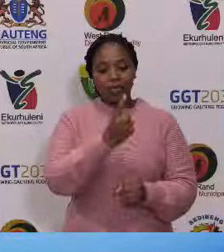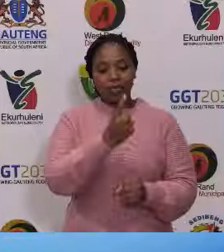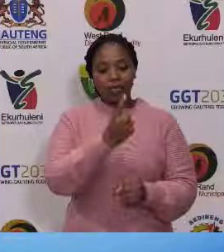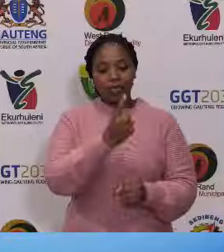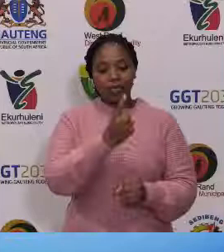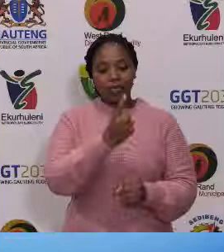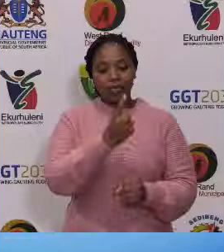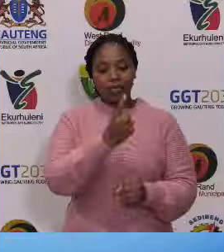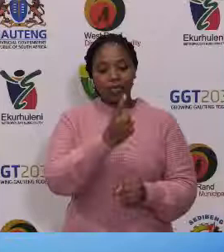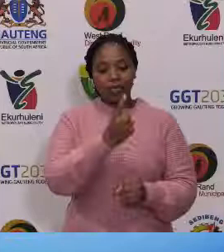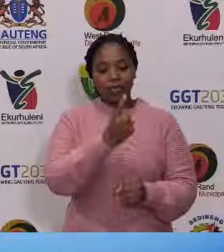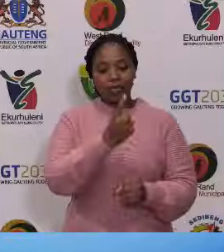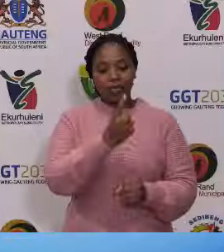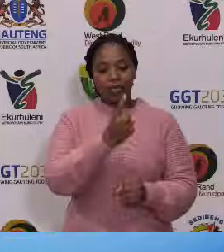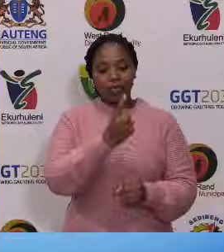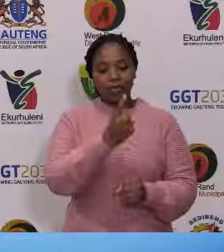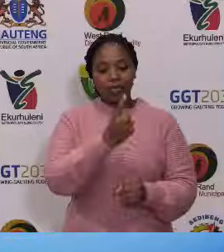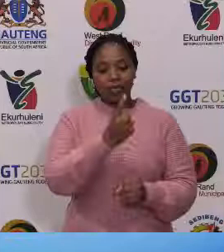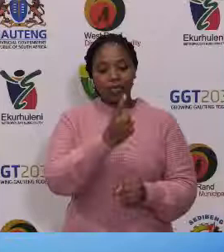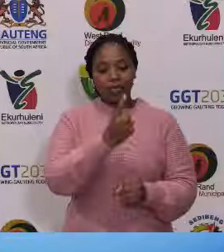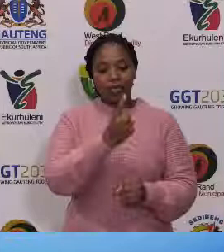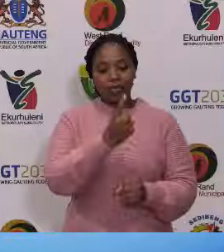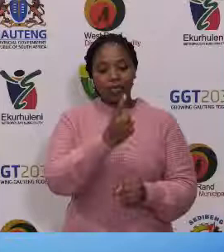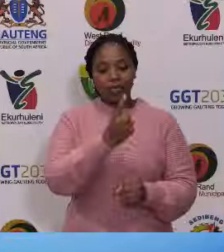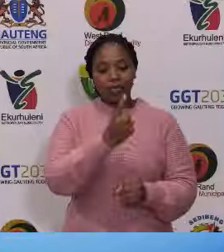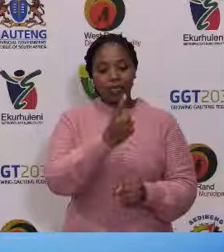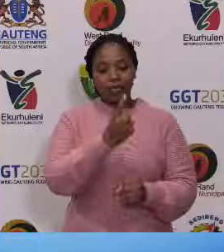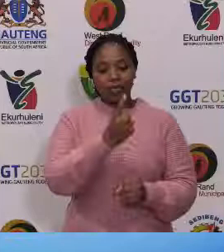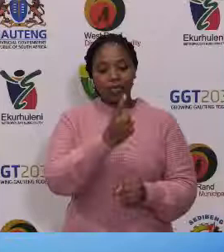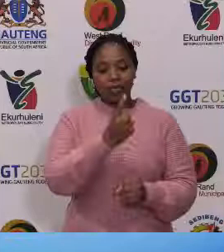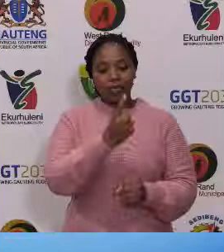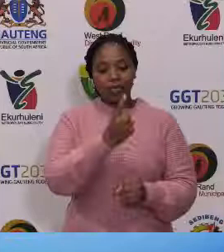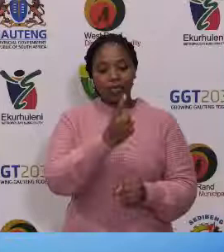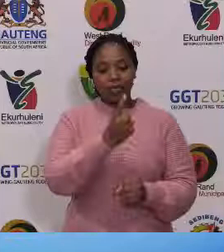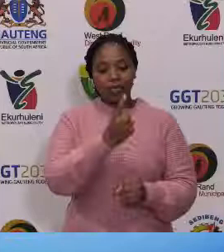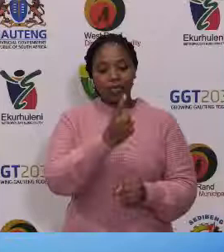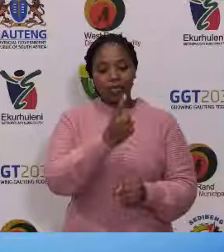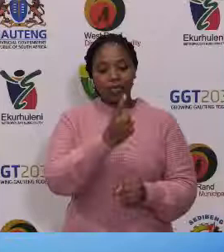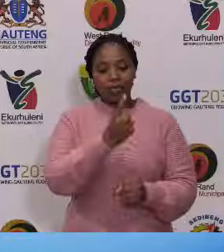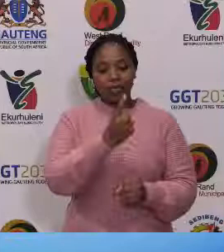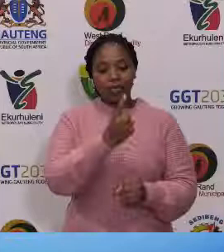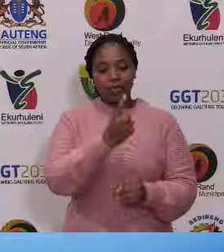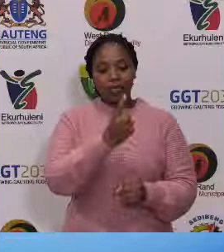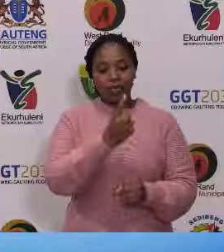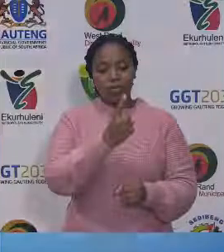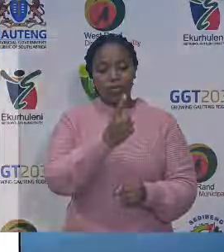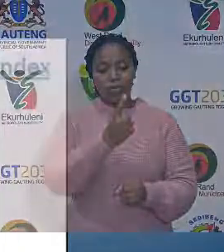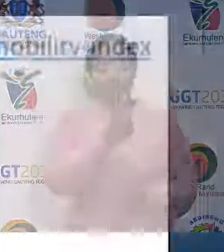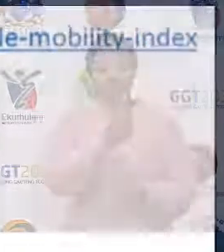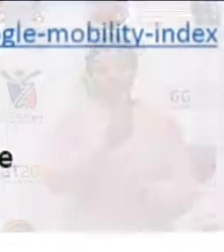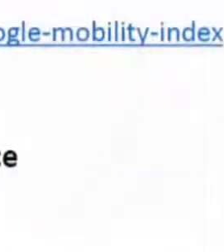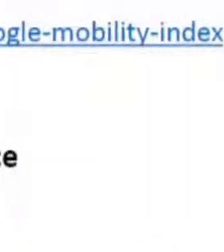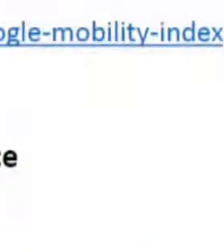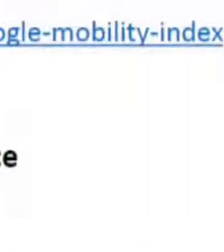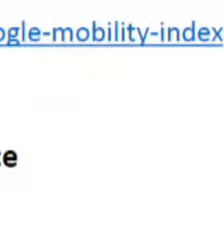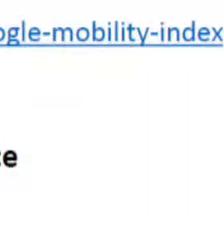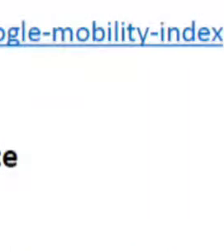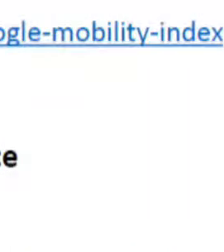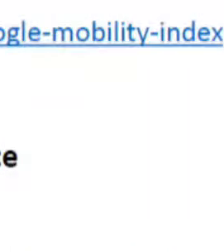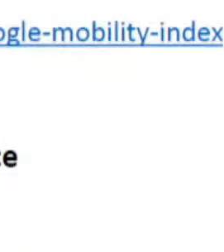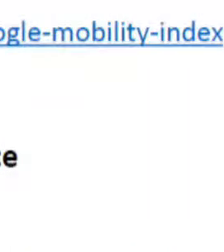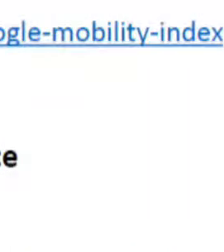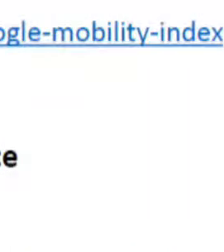pandemic. So what you see here, there's a bunch of curves. This comes from Google. Google provides data at the level of the